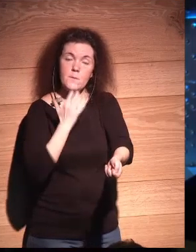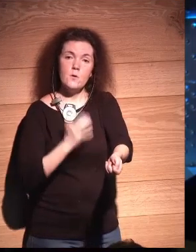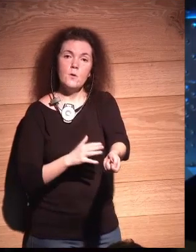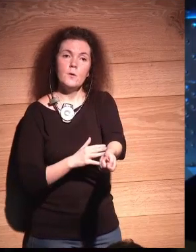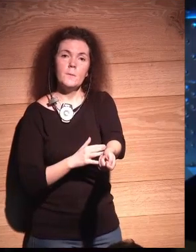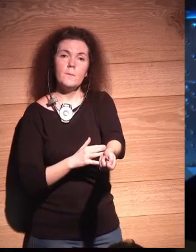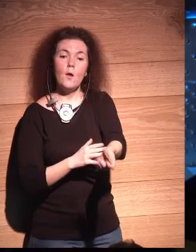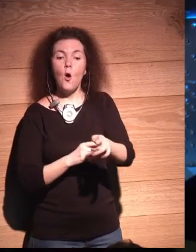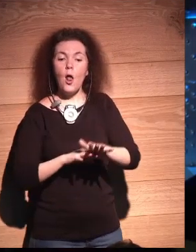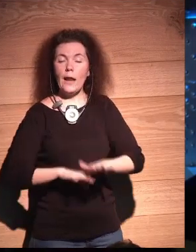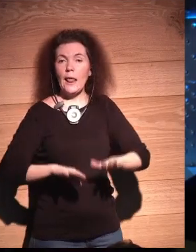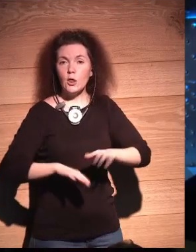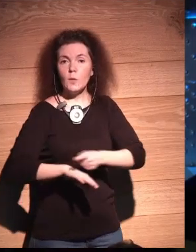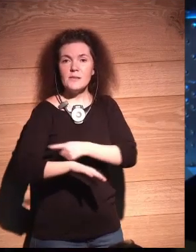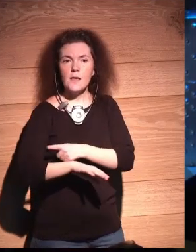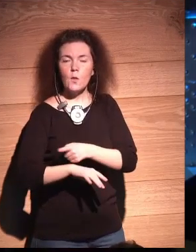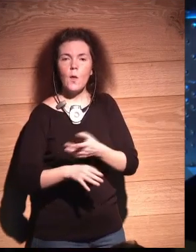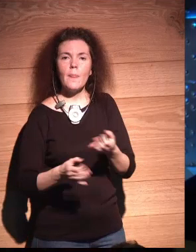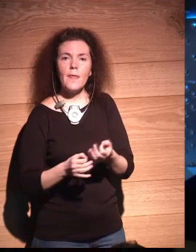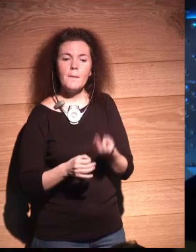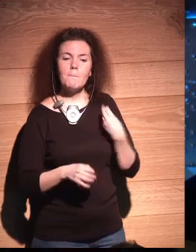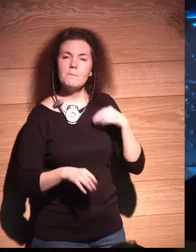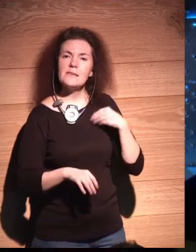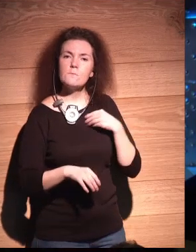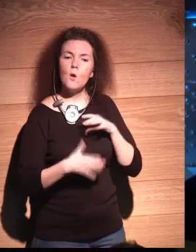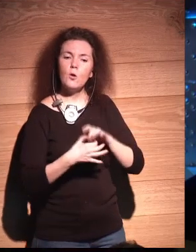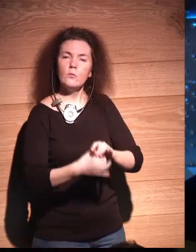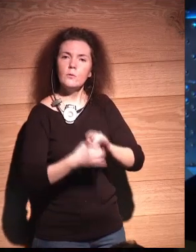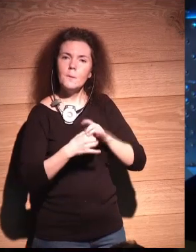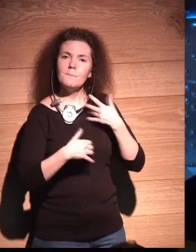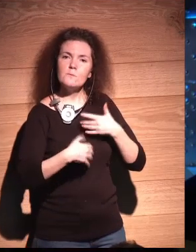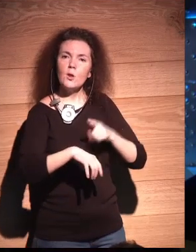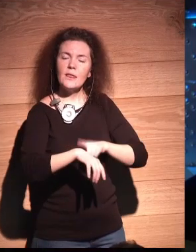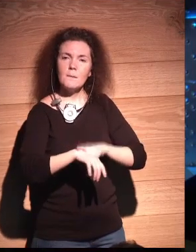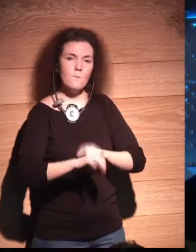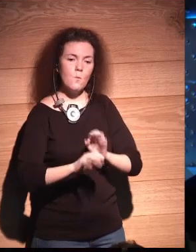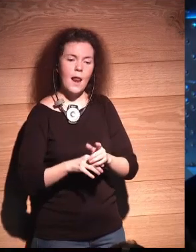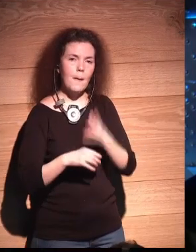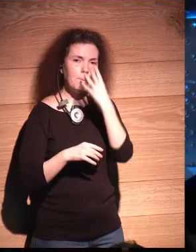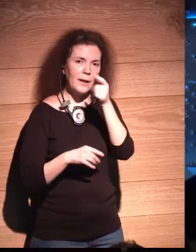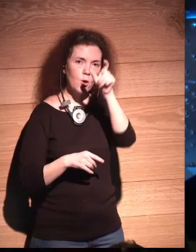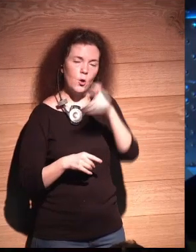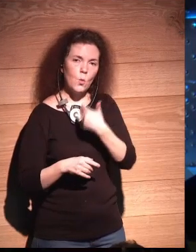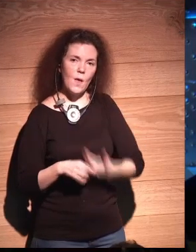you have to be in the same time frame, the same tempo. So anyway,